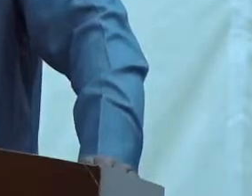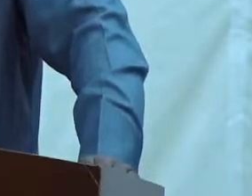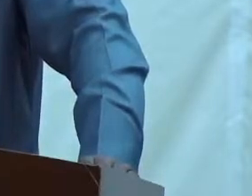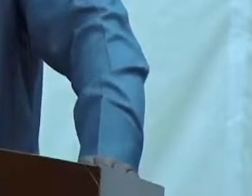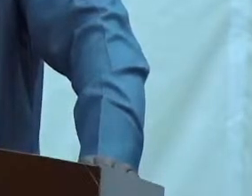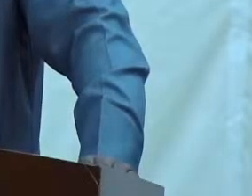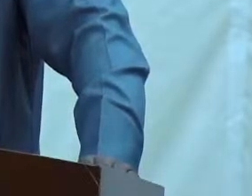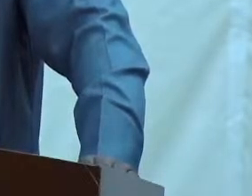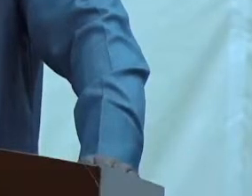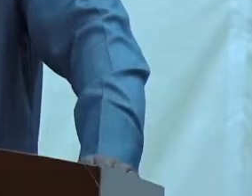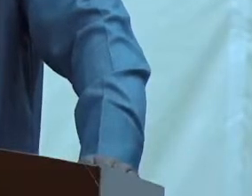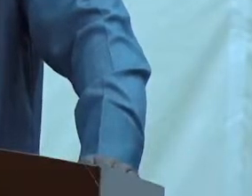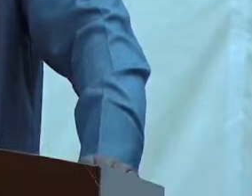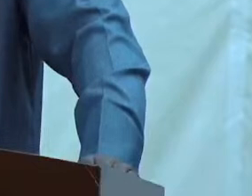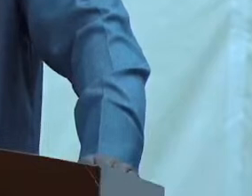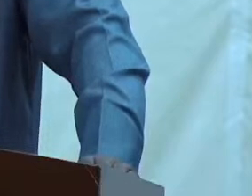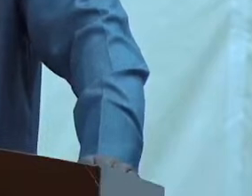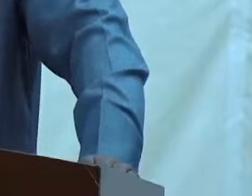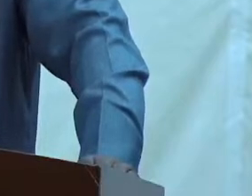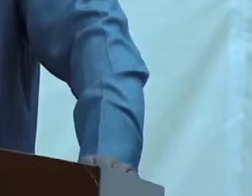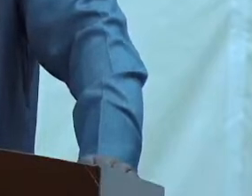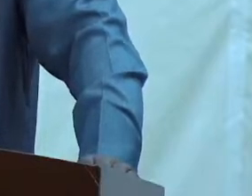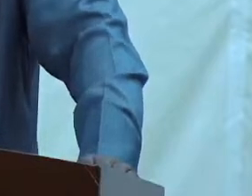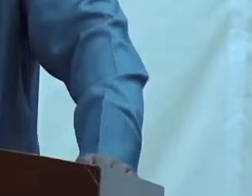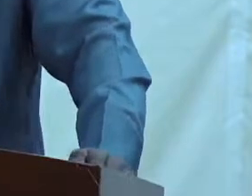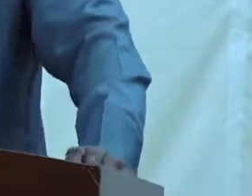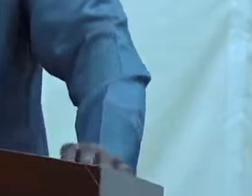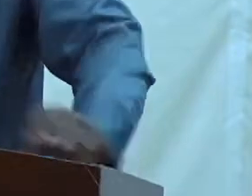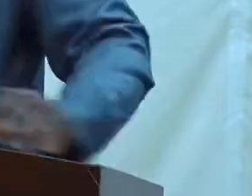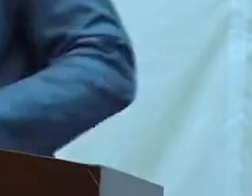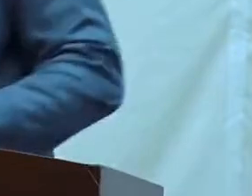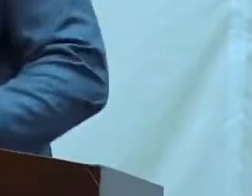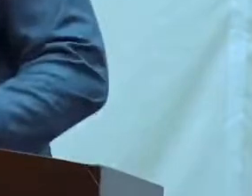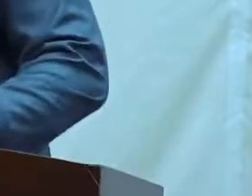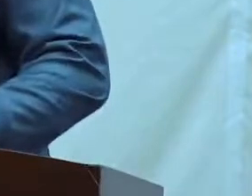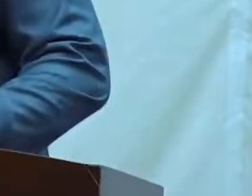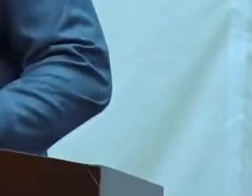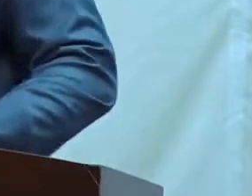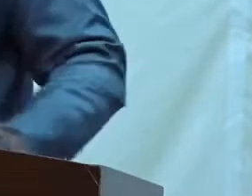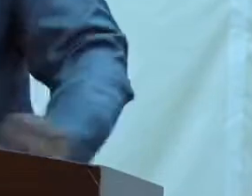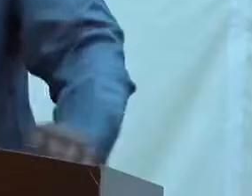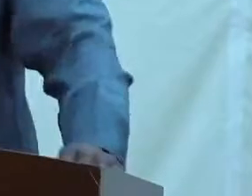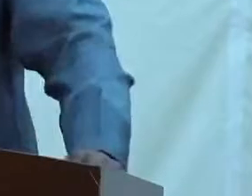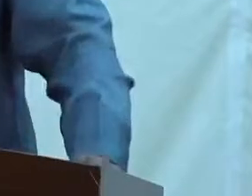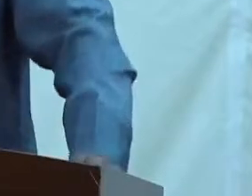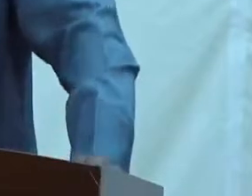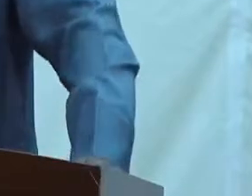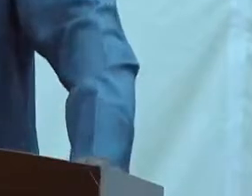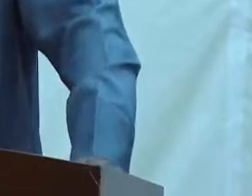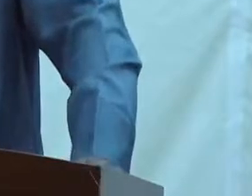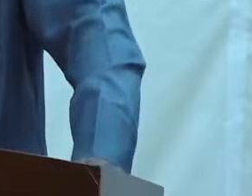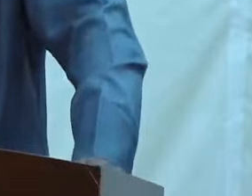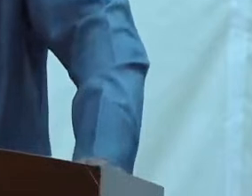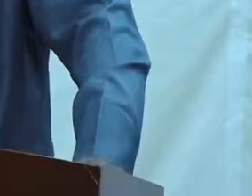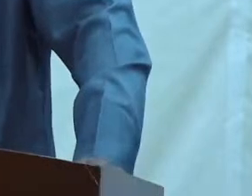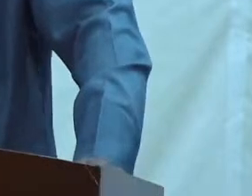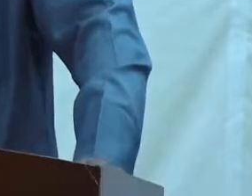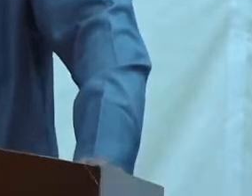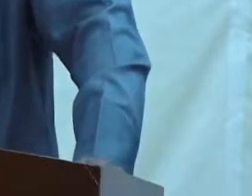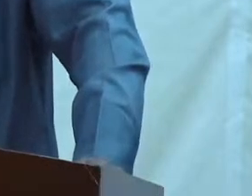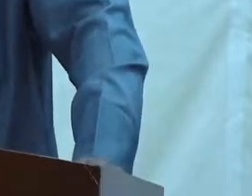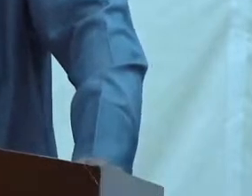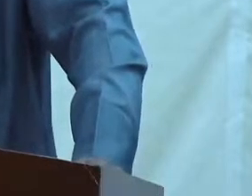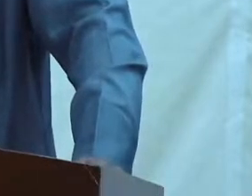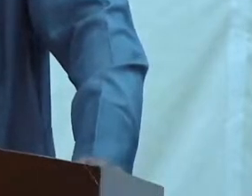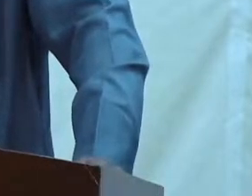prominent democracy practitioners, scholars, and activists, both local and foreign, whose work focuses on